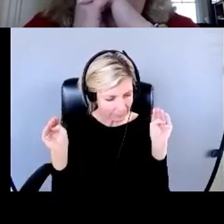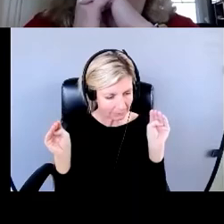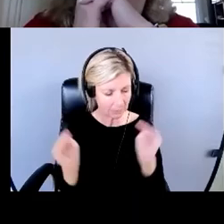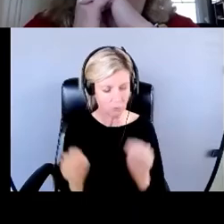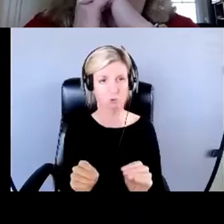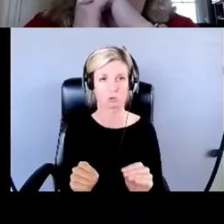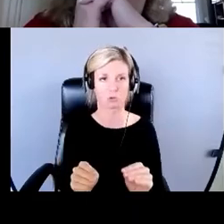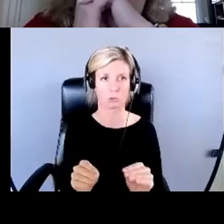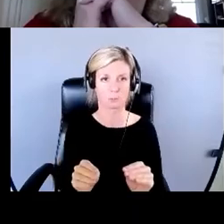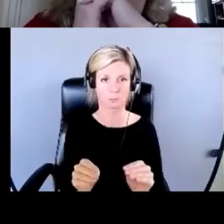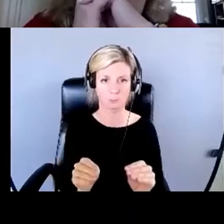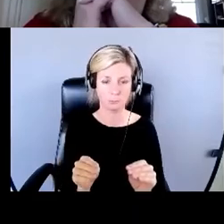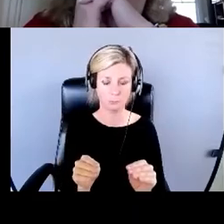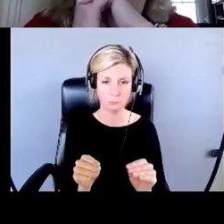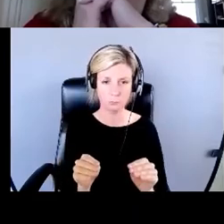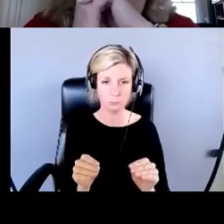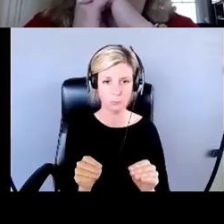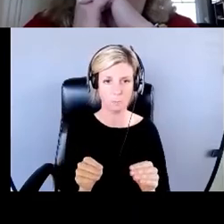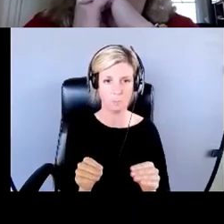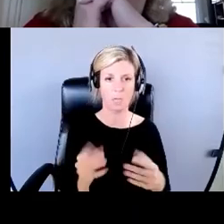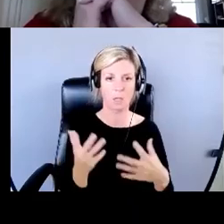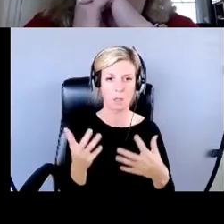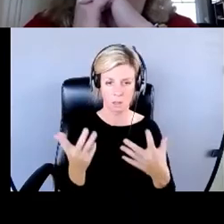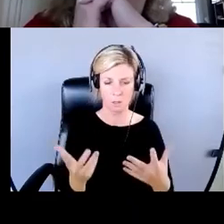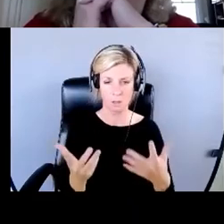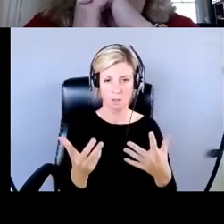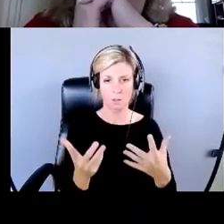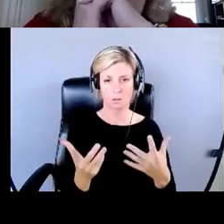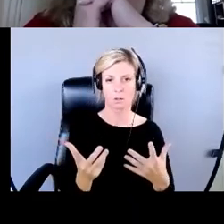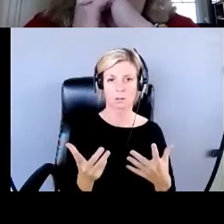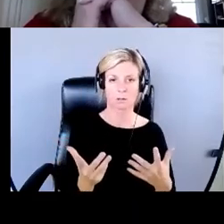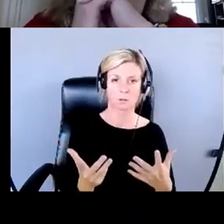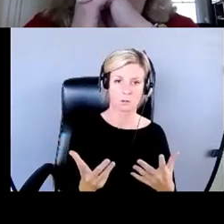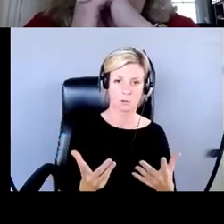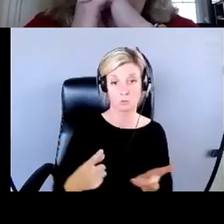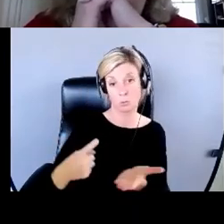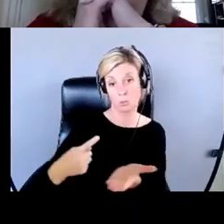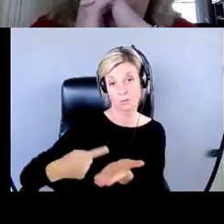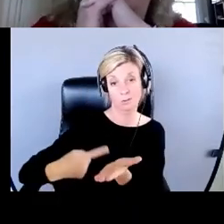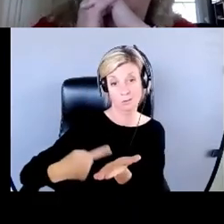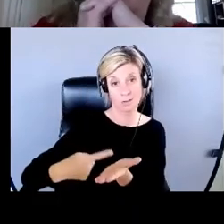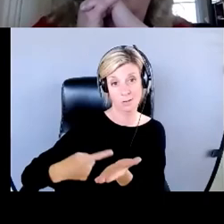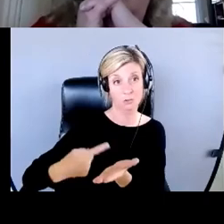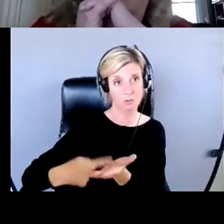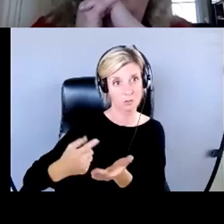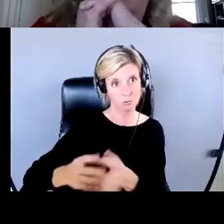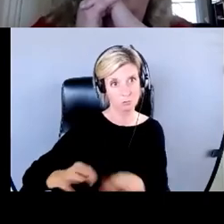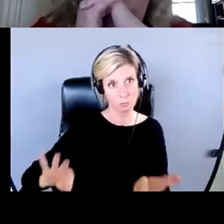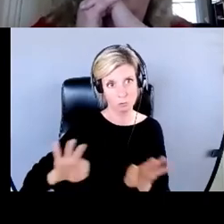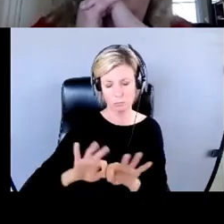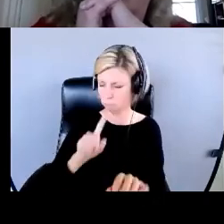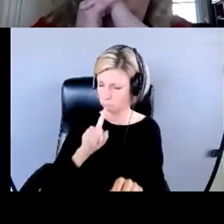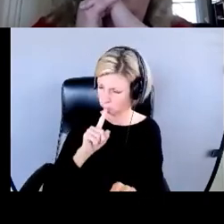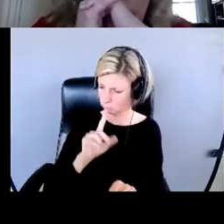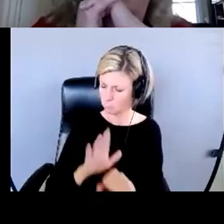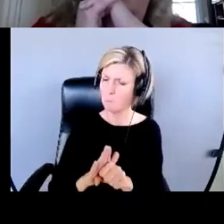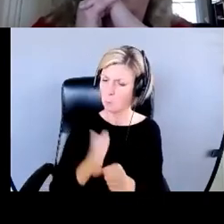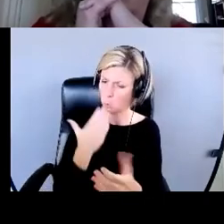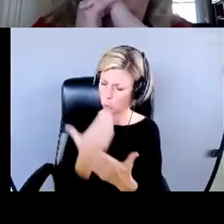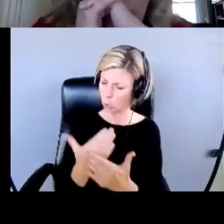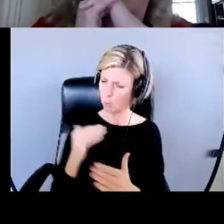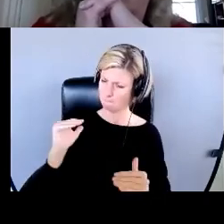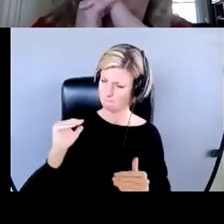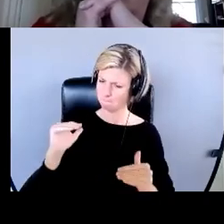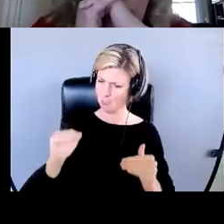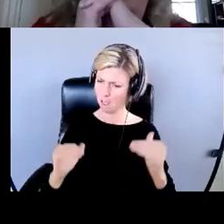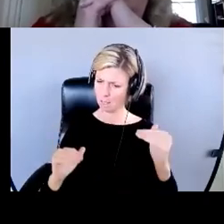conversations move to kind of ensuring there's balance to the degree that you can have balance and in a very